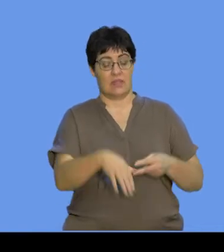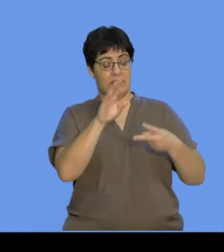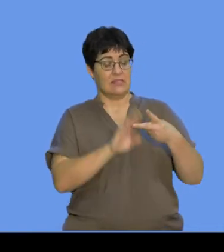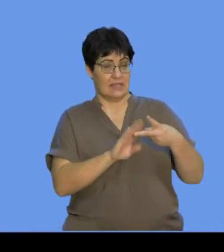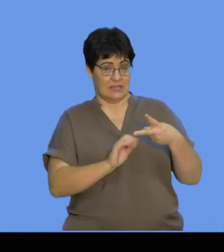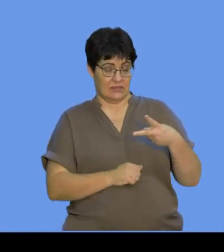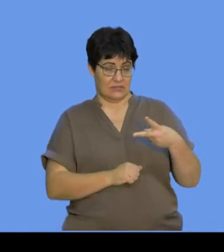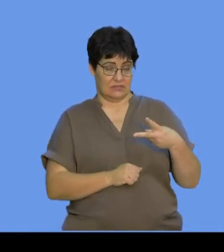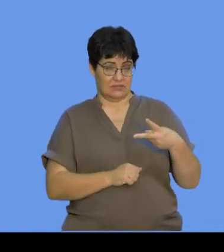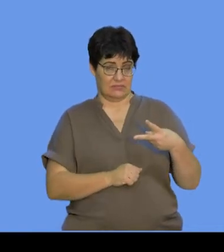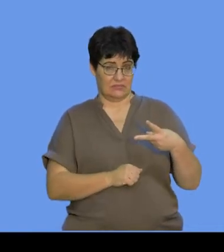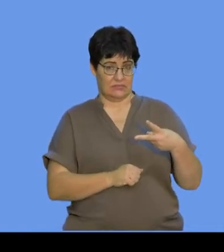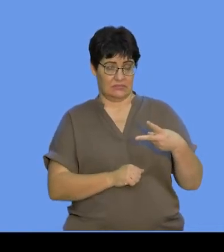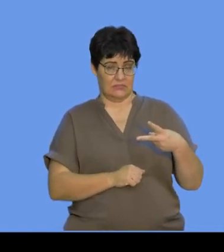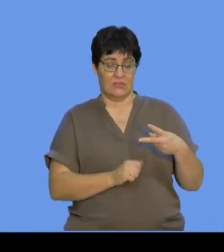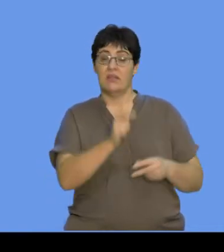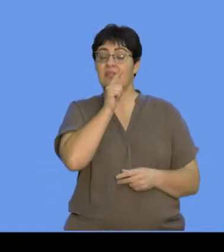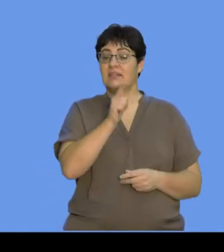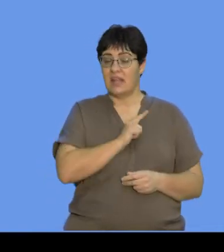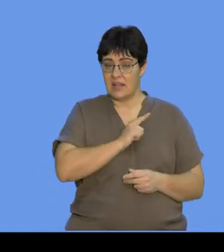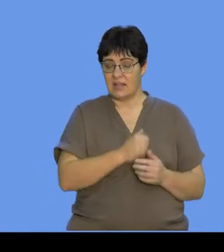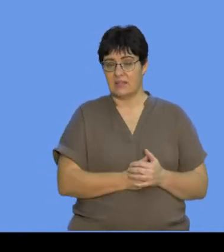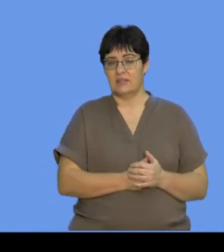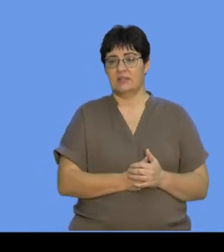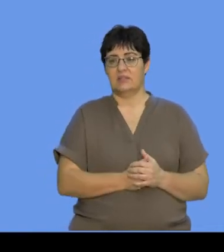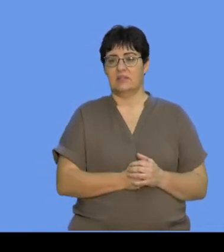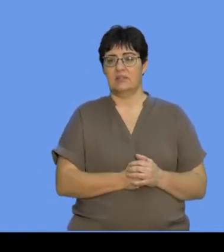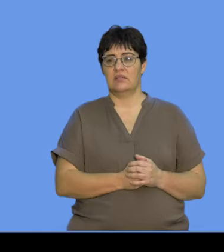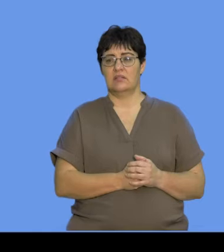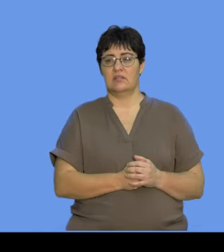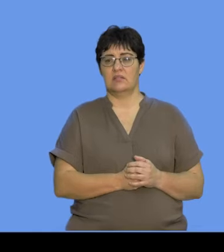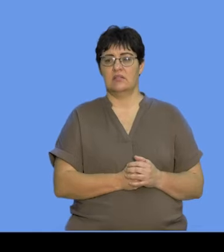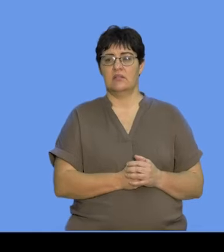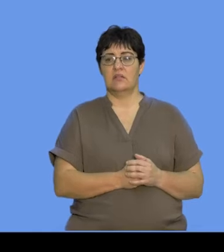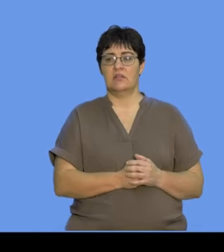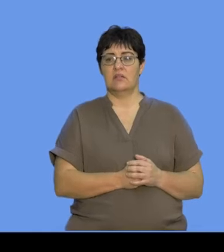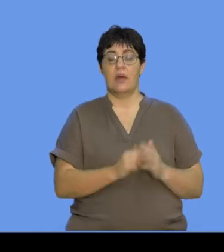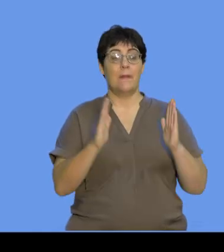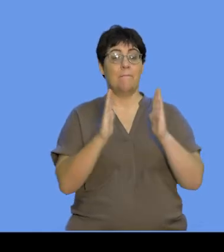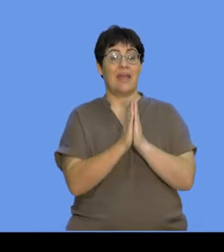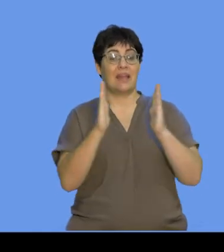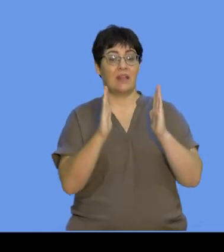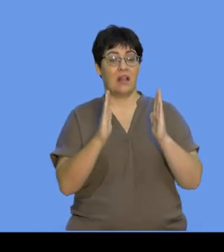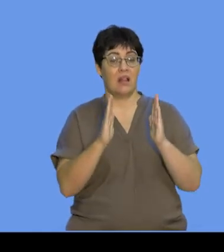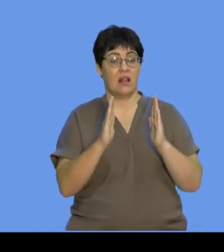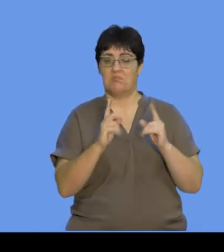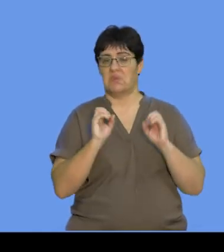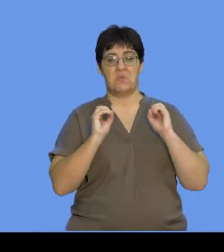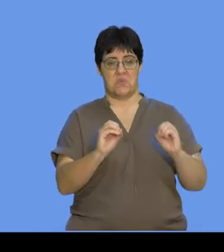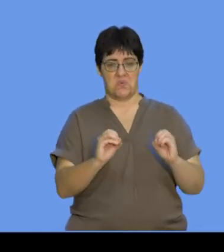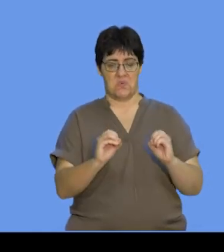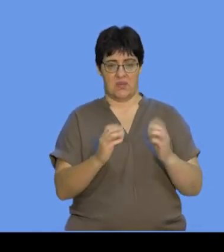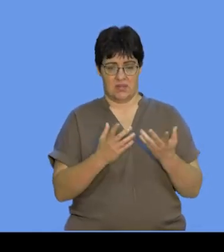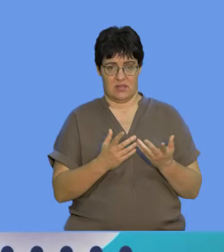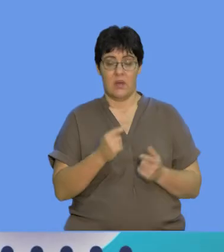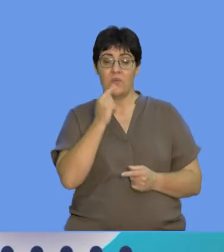also told that on our second clue that substance X is non-magnetic. Remember,